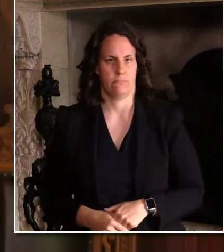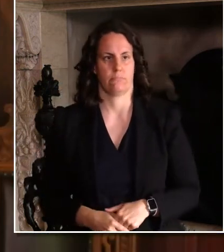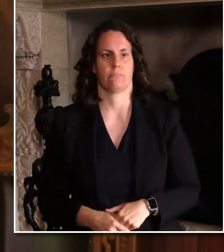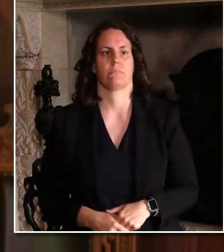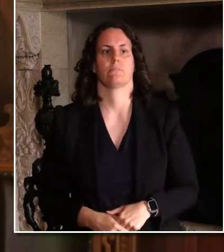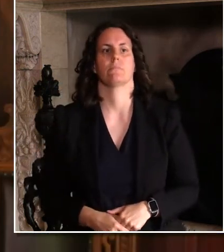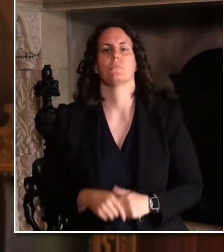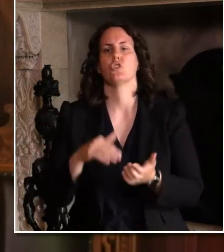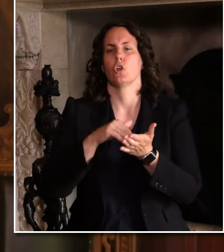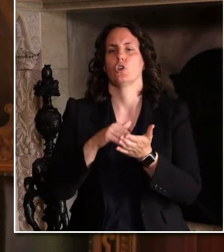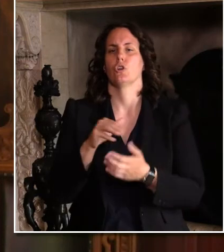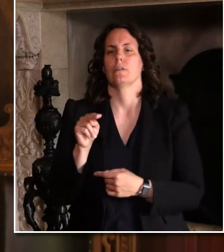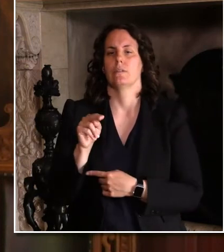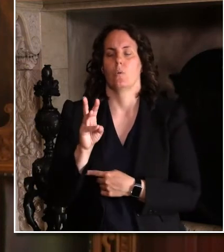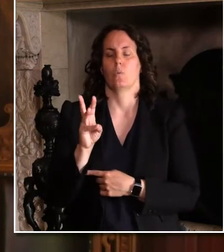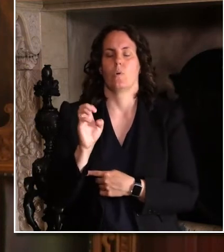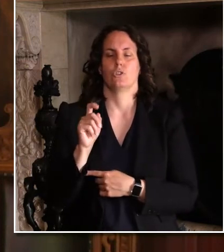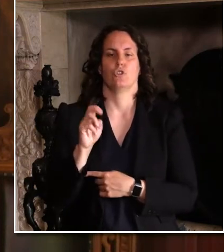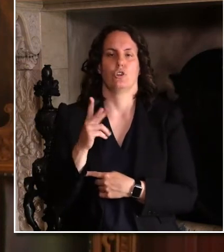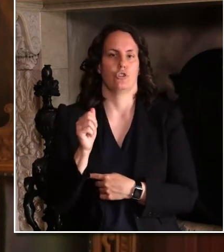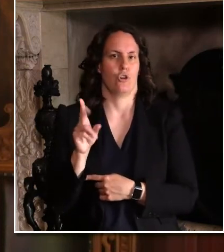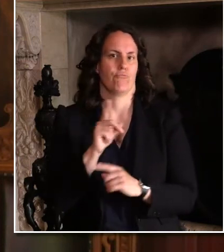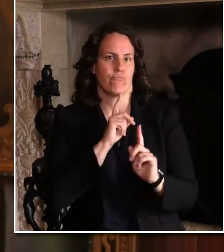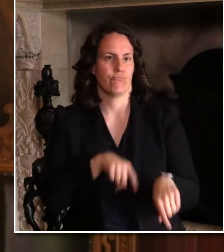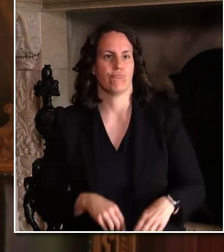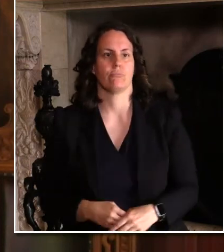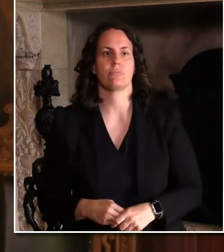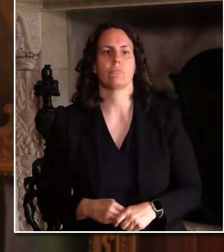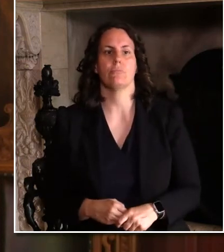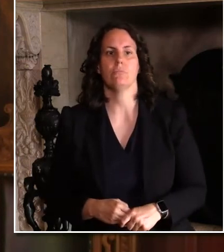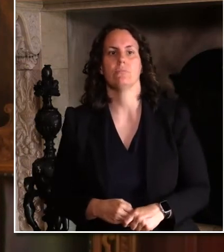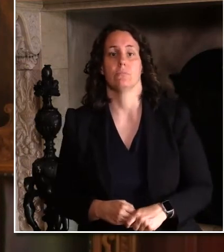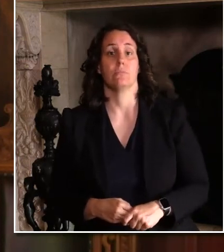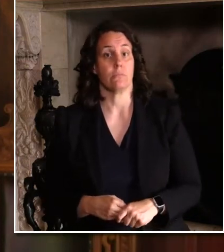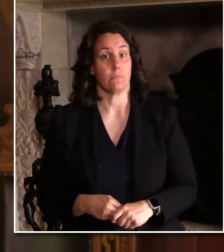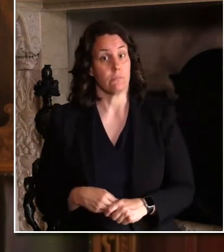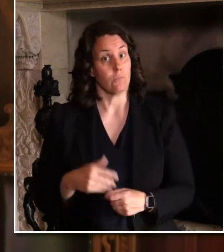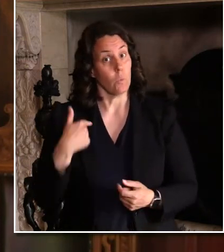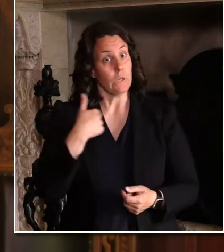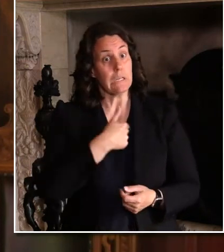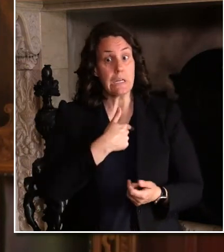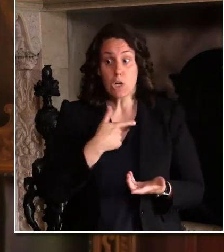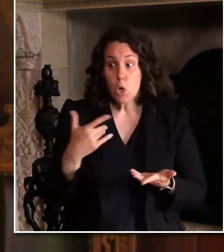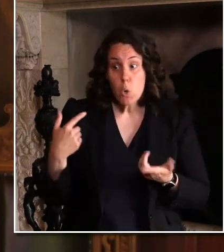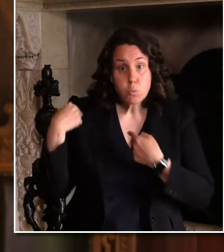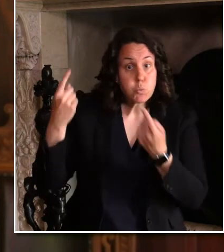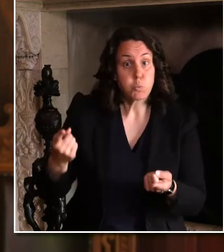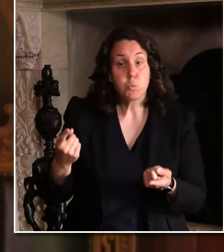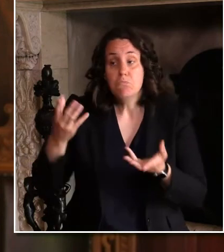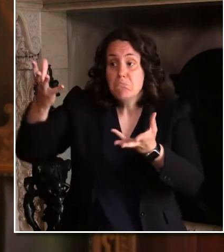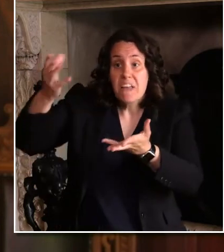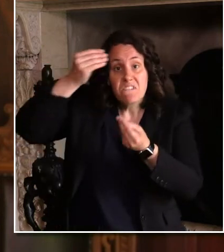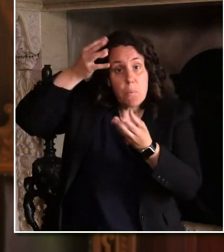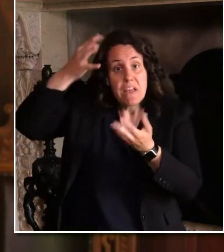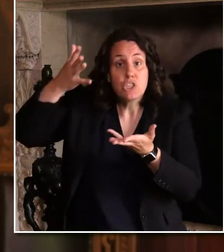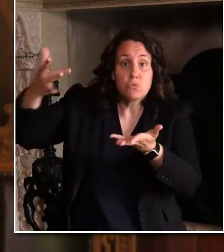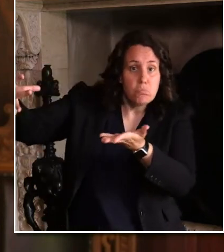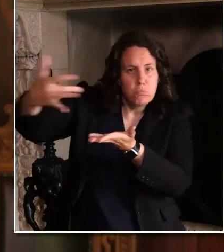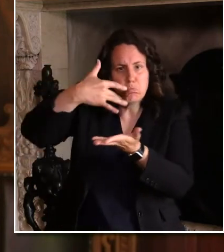Health. So we are collecting information about antibody tests for surveillance purposes, but are